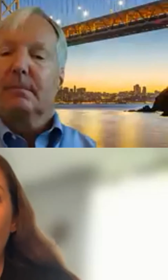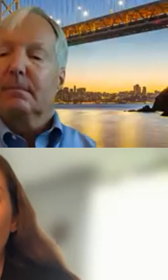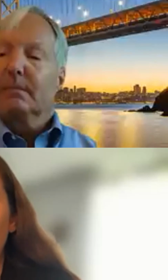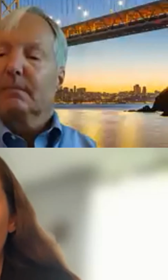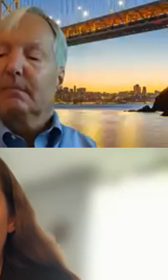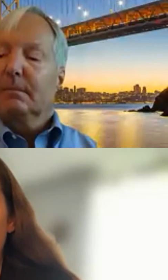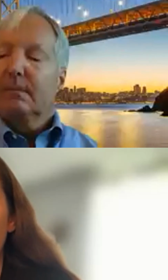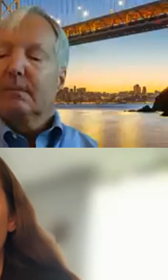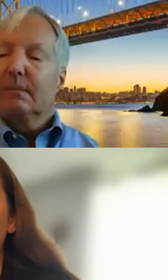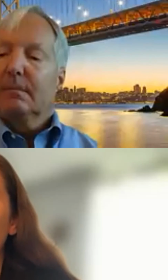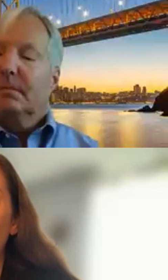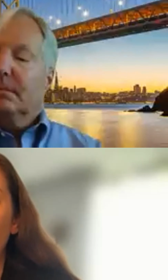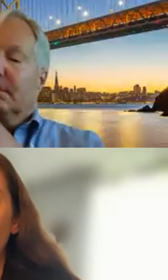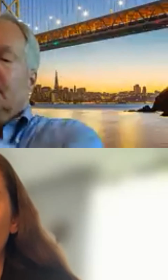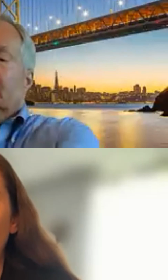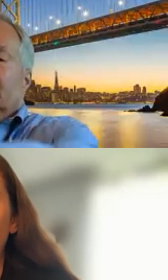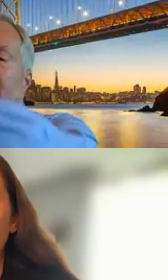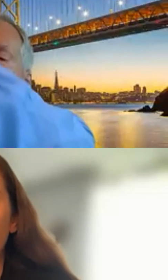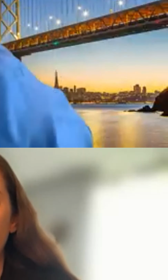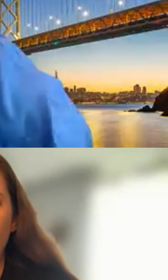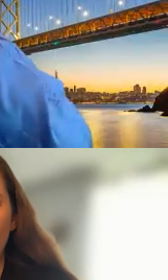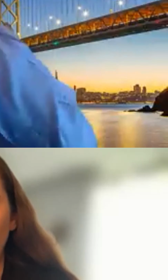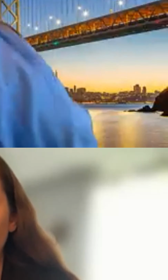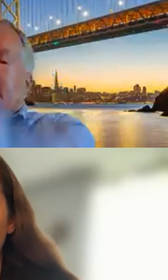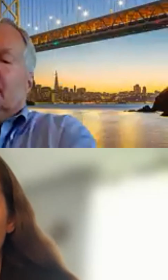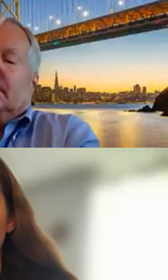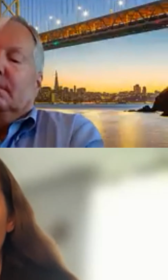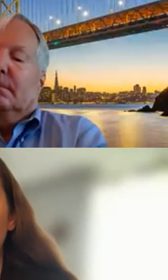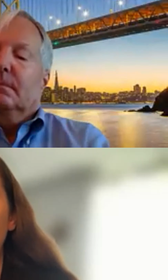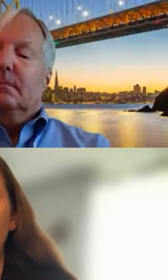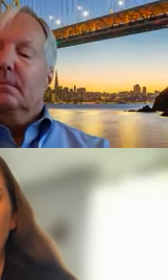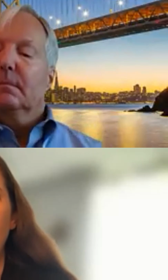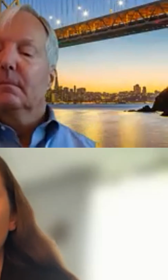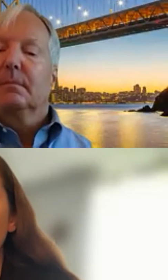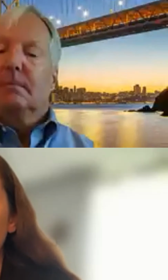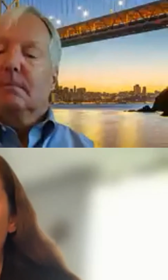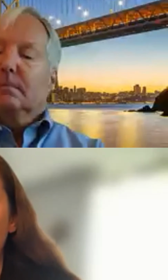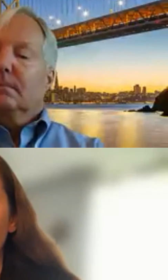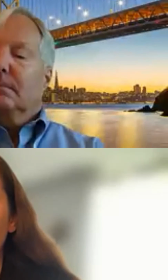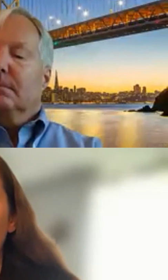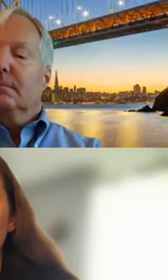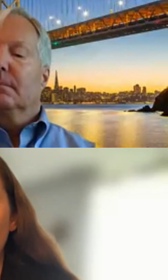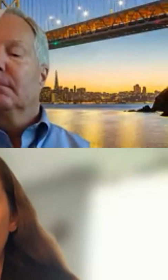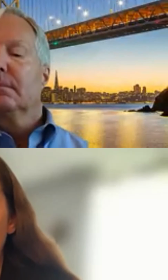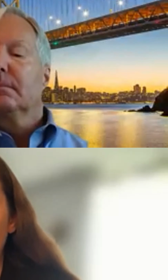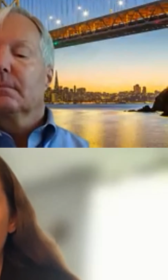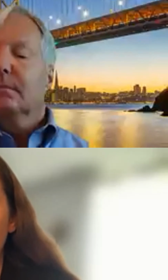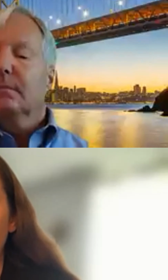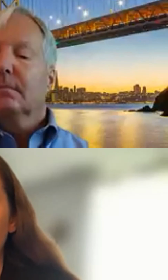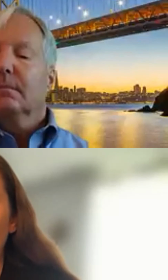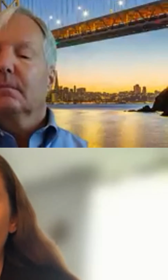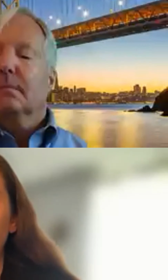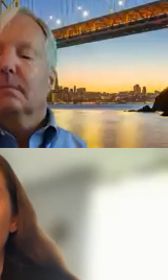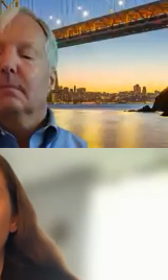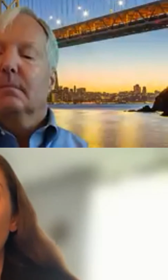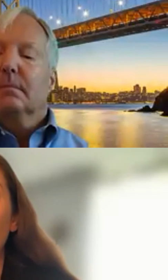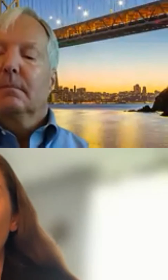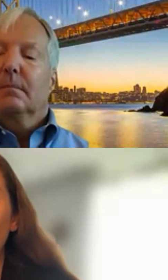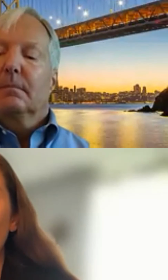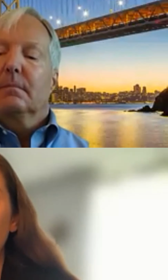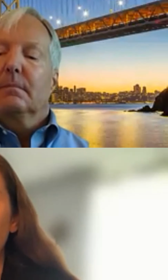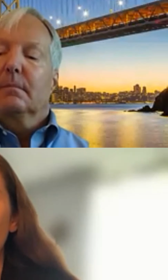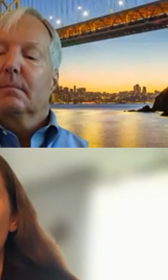plan or you go to a hospital, I've heard from colleagues that said, I just really felt intimidated and I don't know all this medical jargon. There's